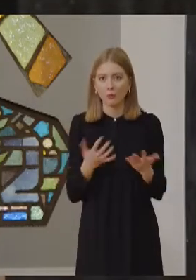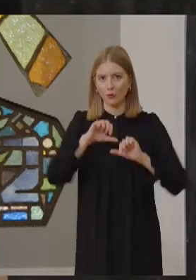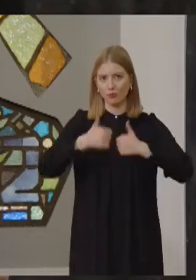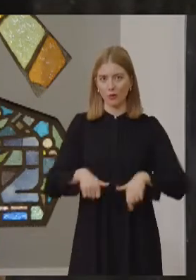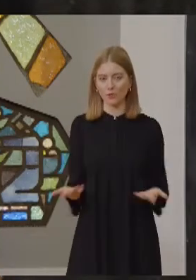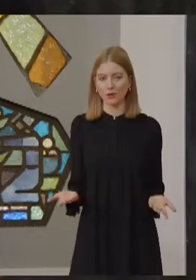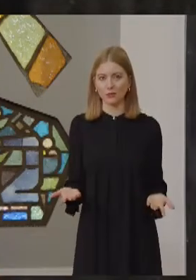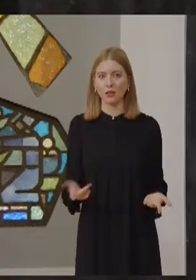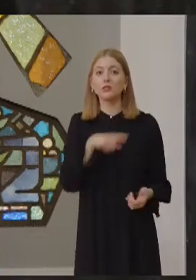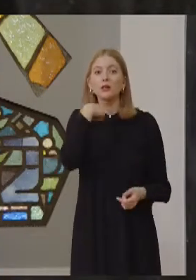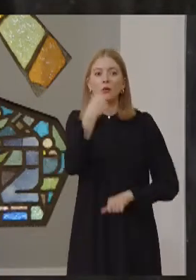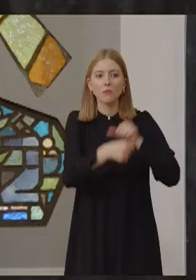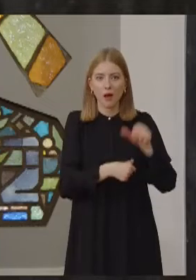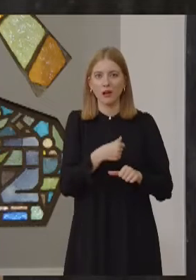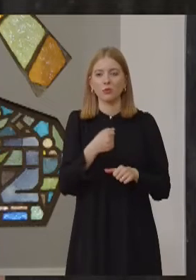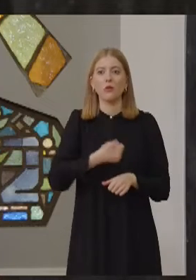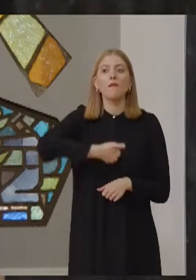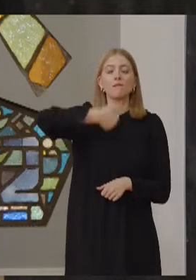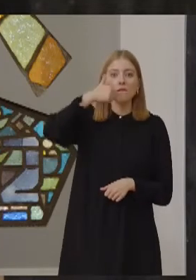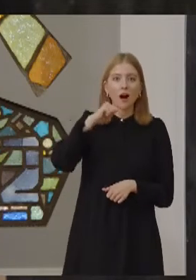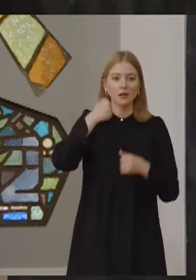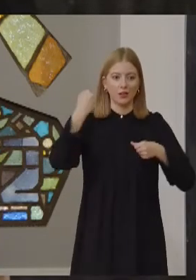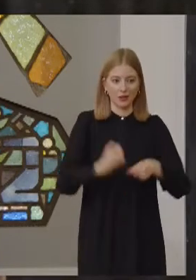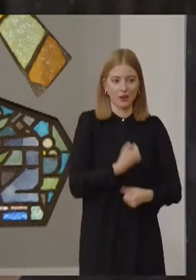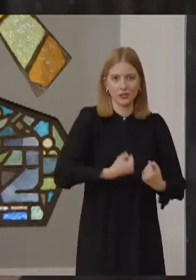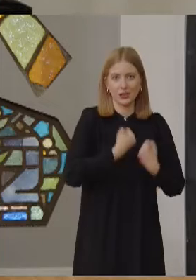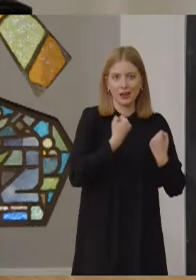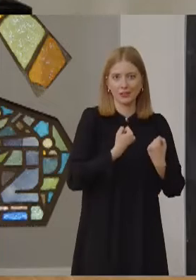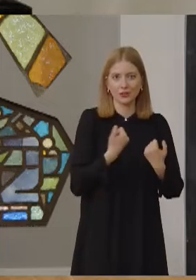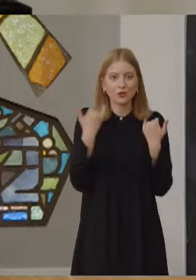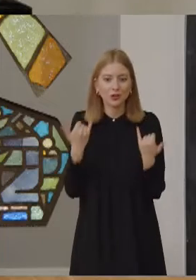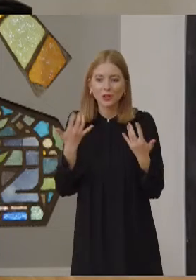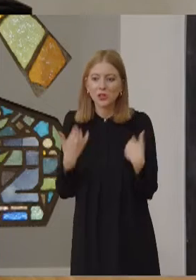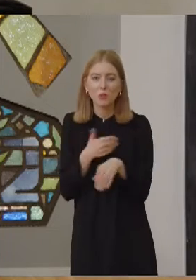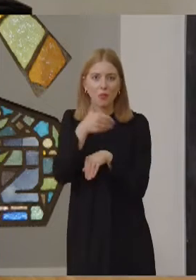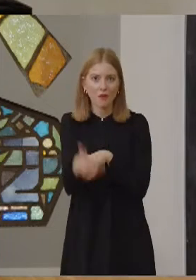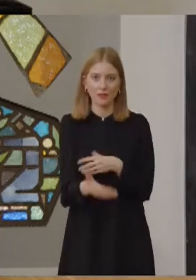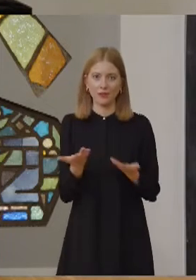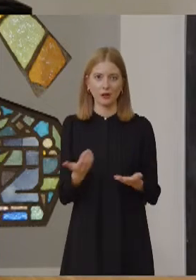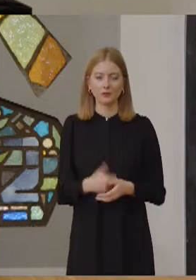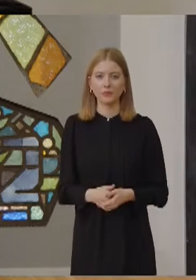that? This is a continuous process. It should have started yesterday.